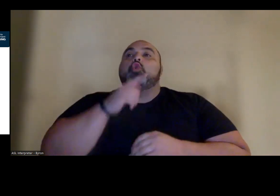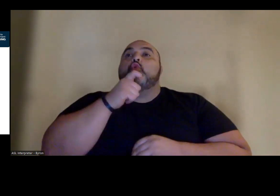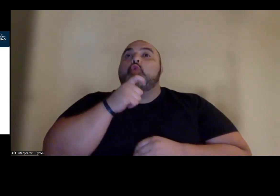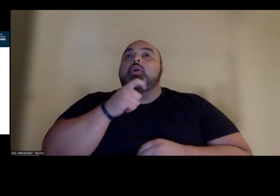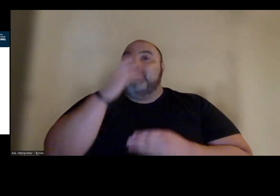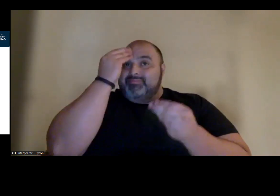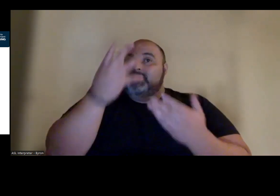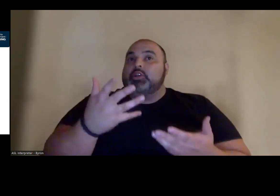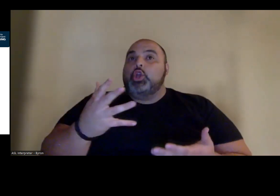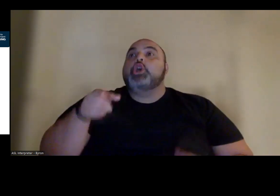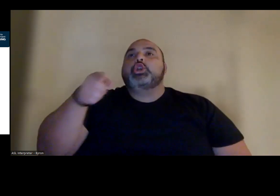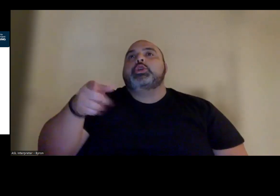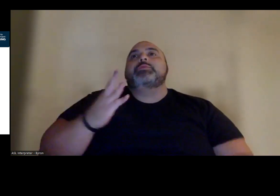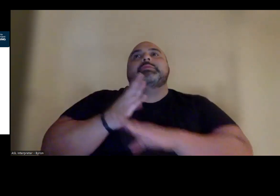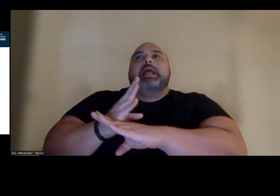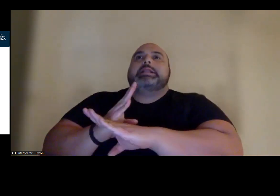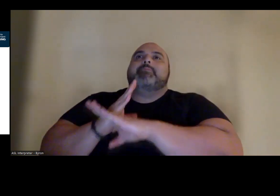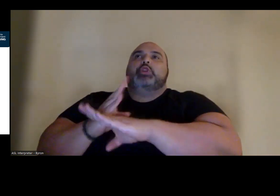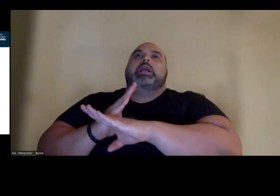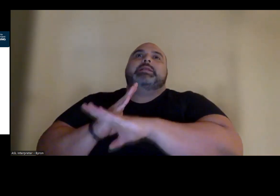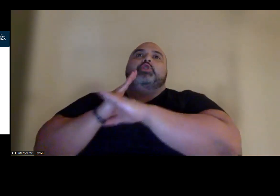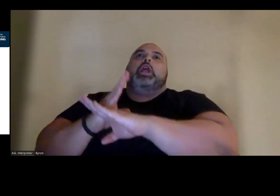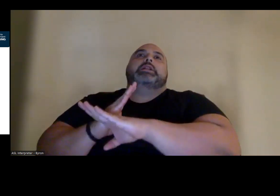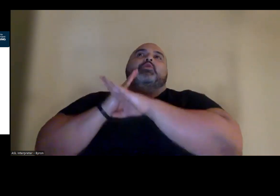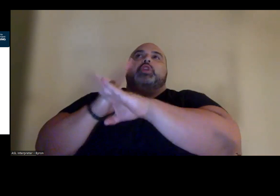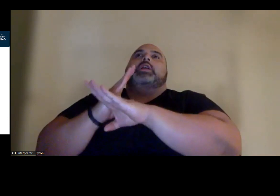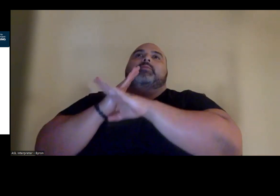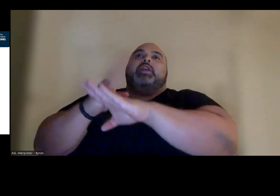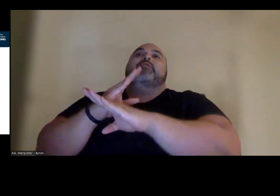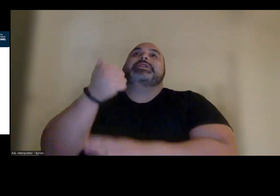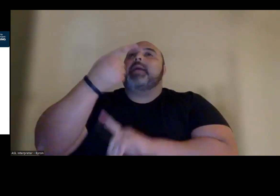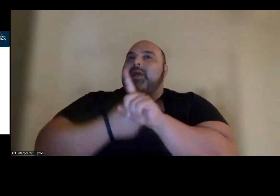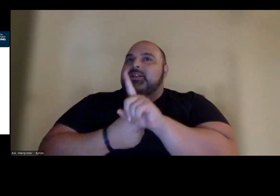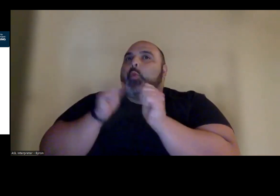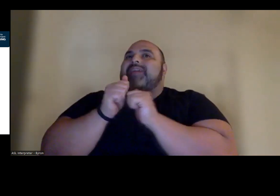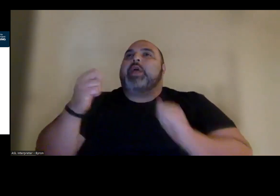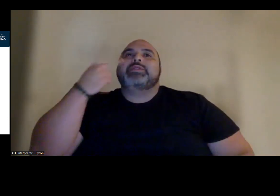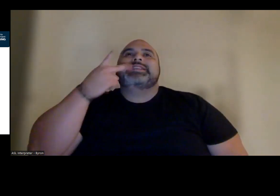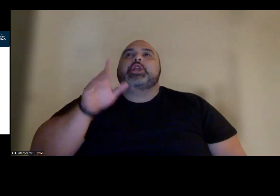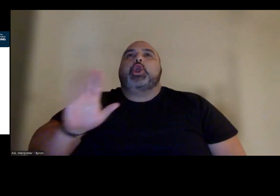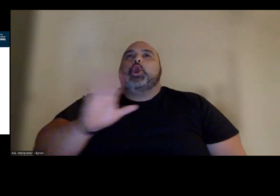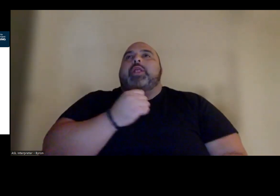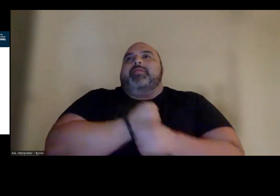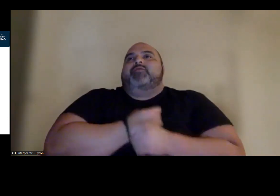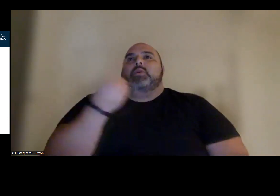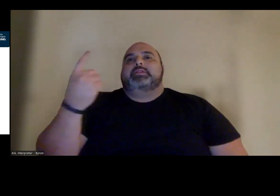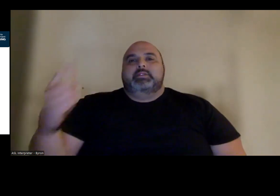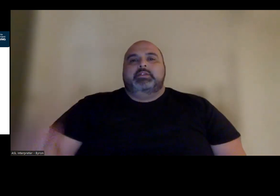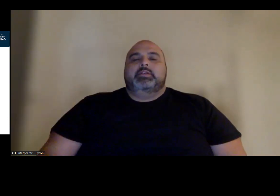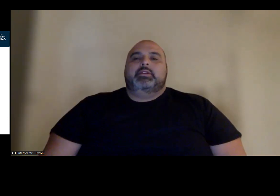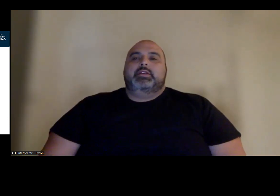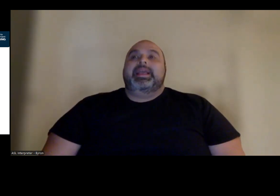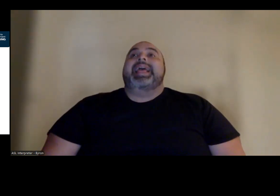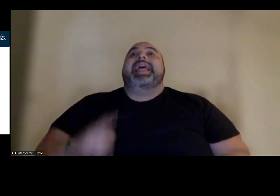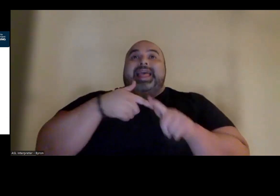the way, was protected all the way for 10 months without seeing her loved ones. And then was